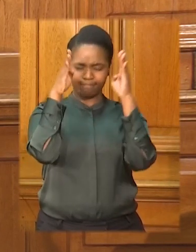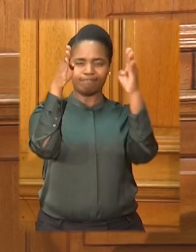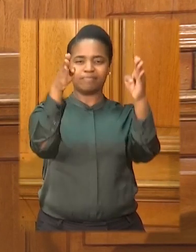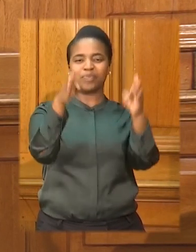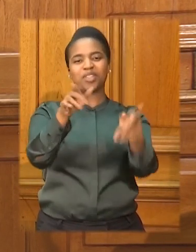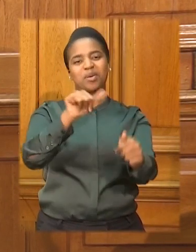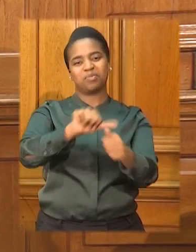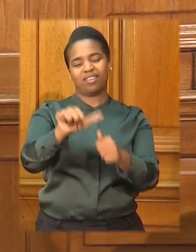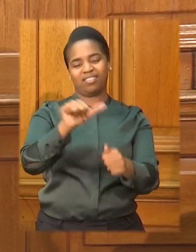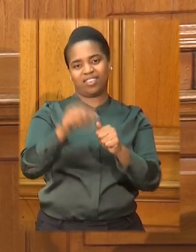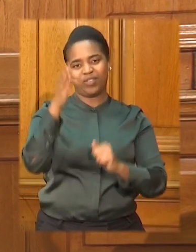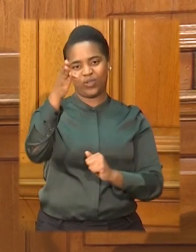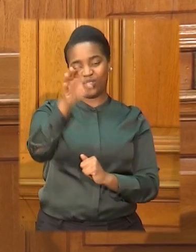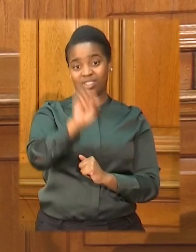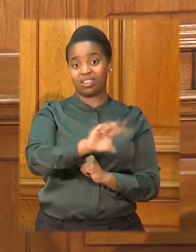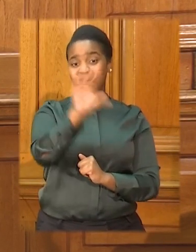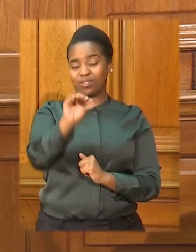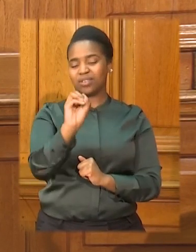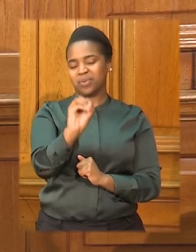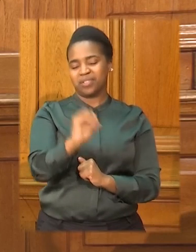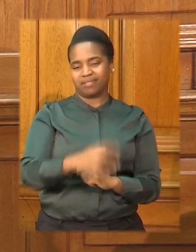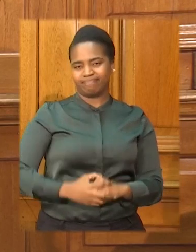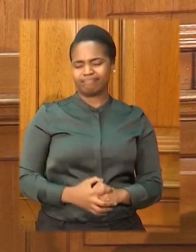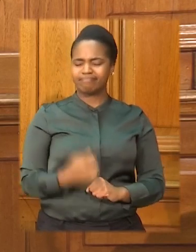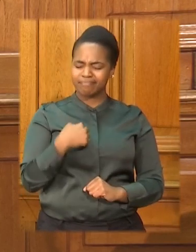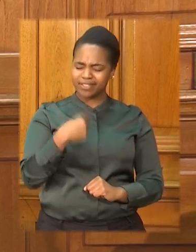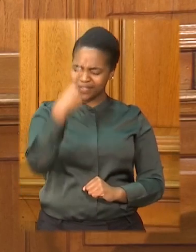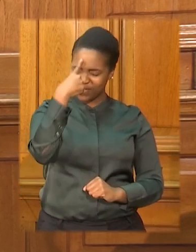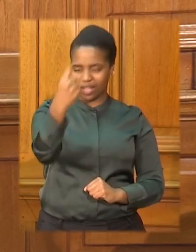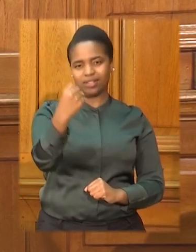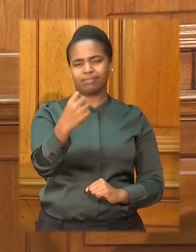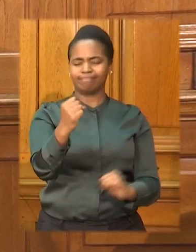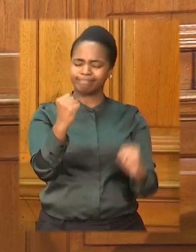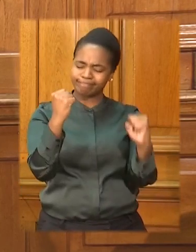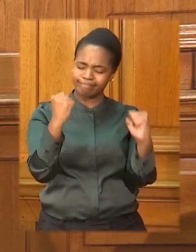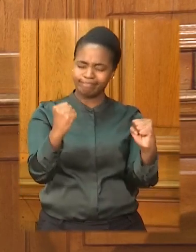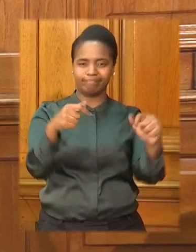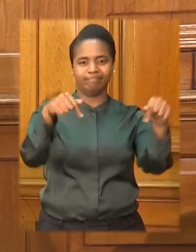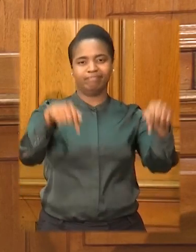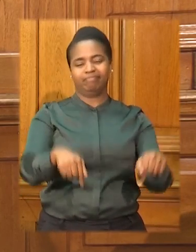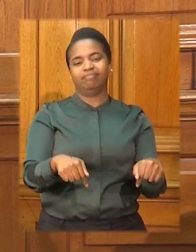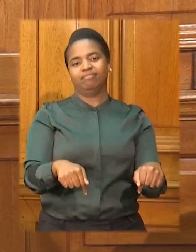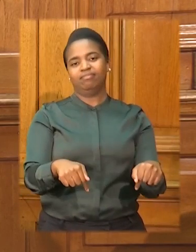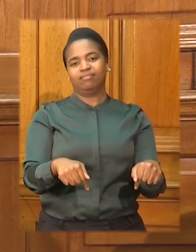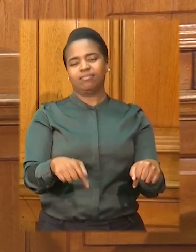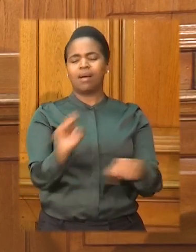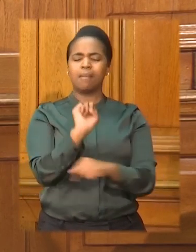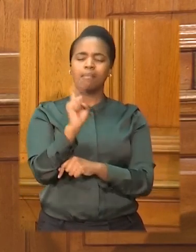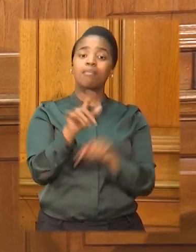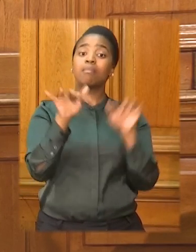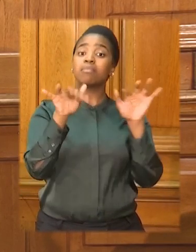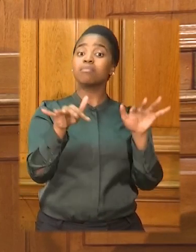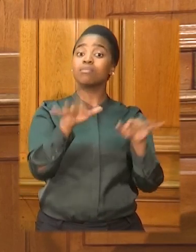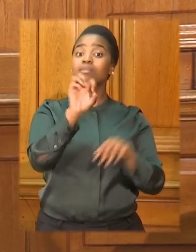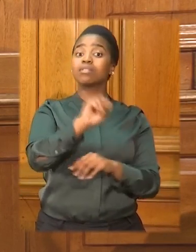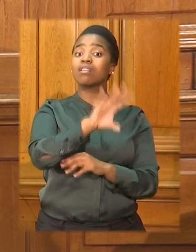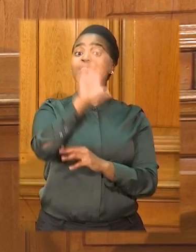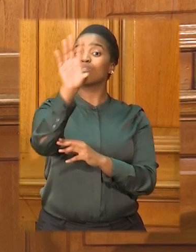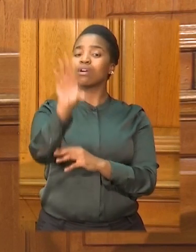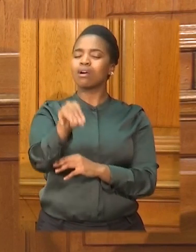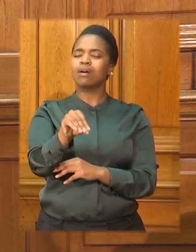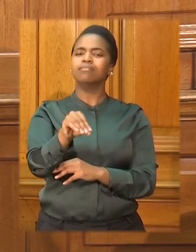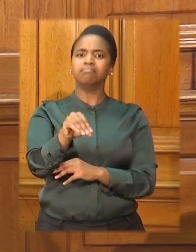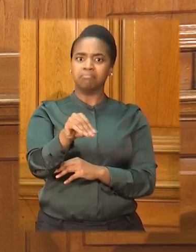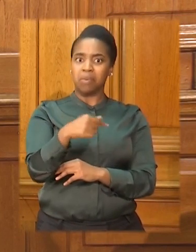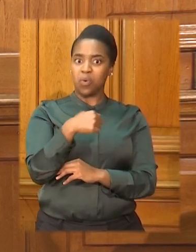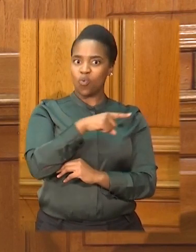a better future. I have faith in the strength and the resilience of ordinary South Africans who have